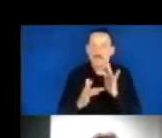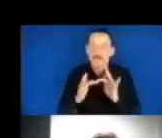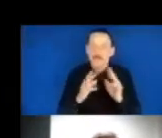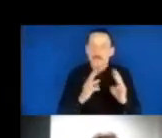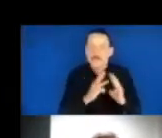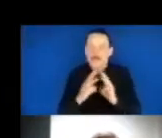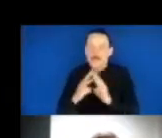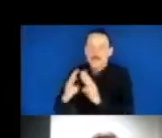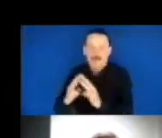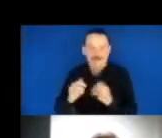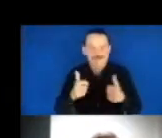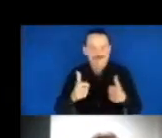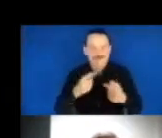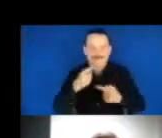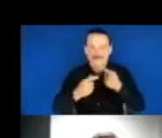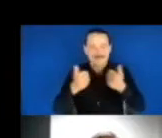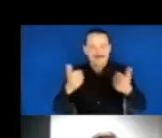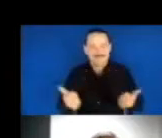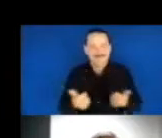or a university worker.